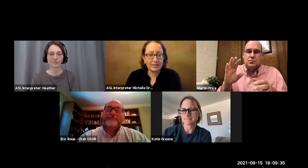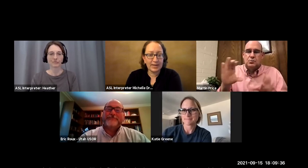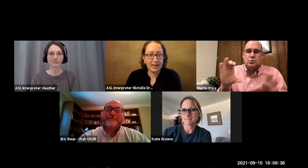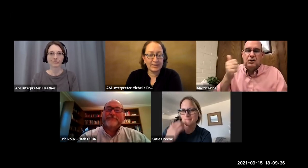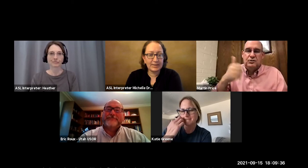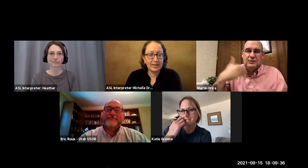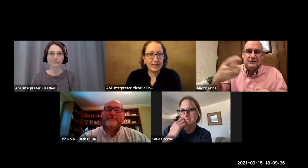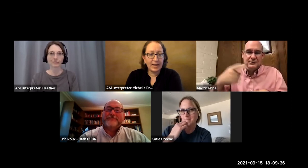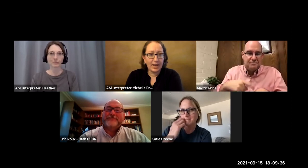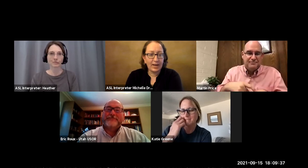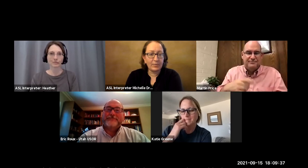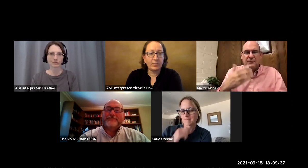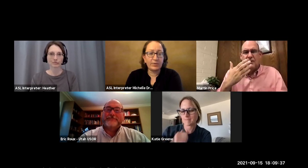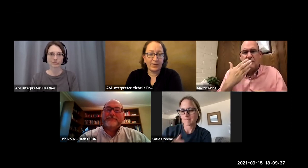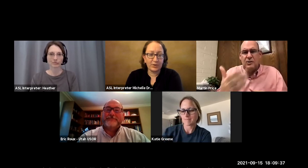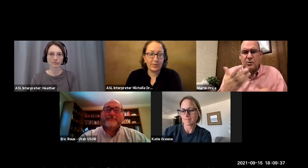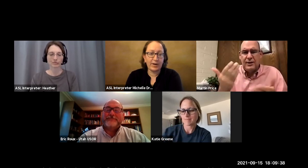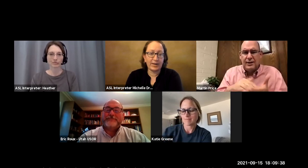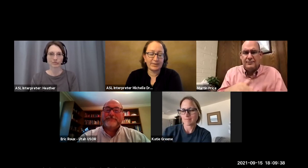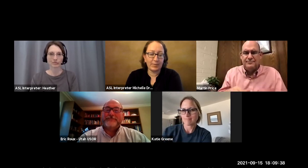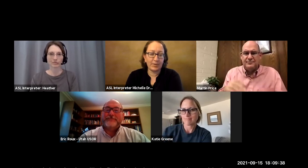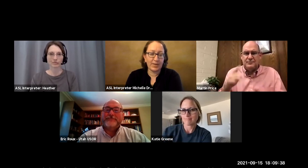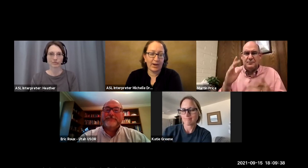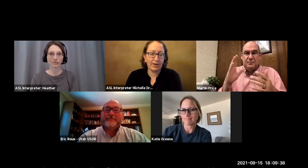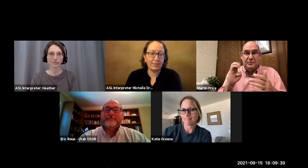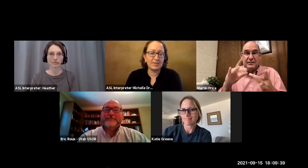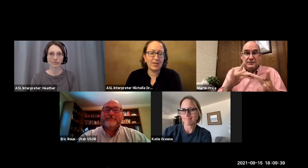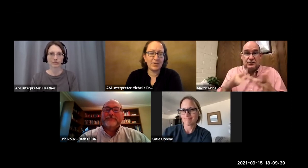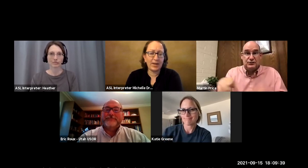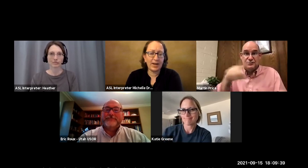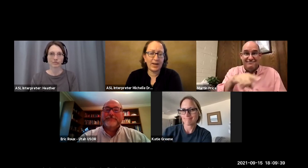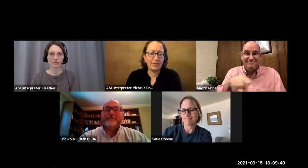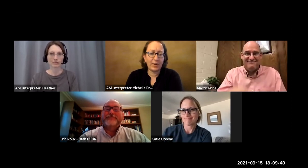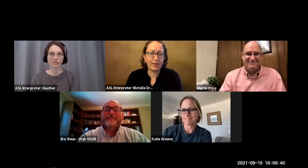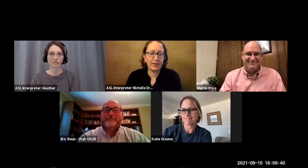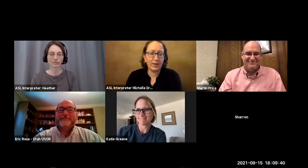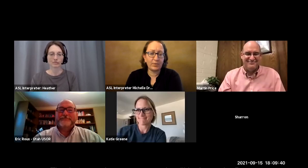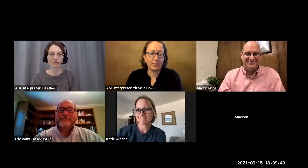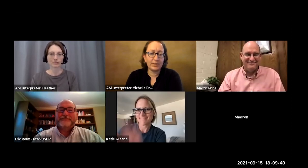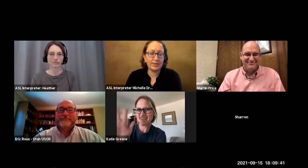few things tonight, and we will definitely do better next time with those acronyms. Thank you again,